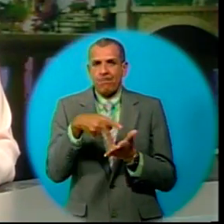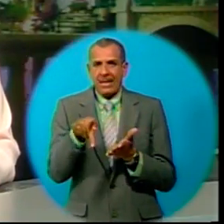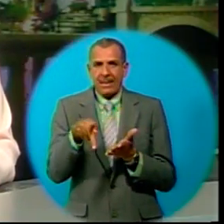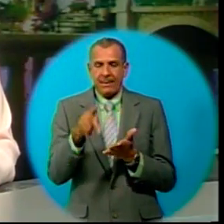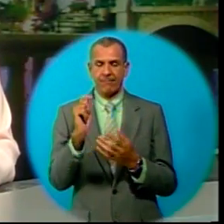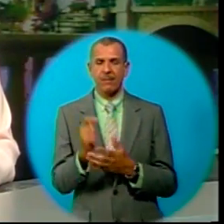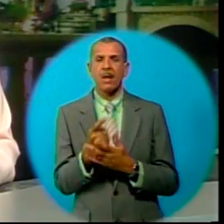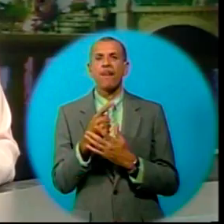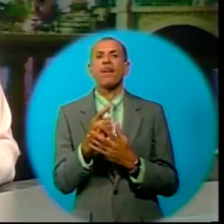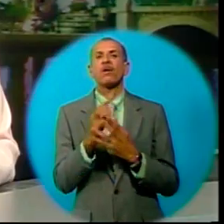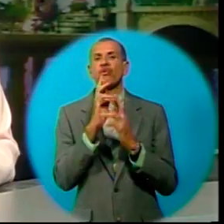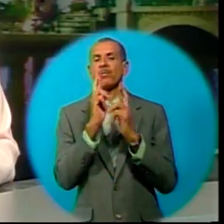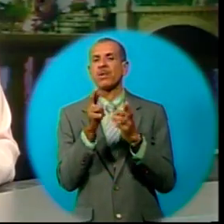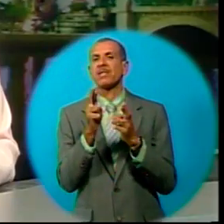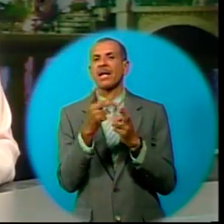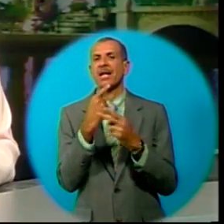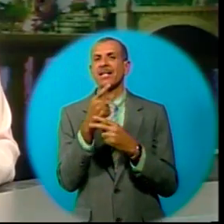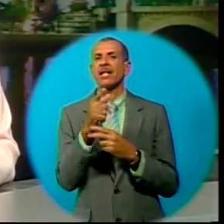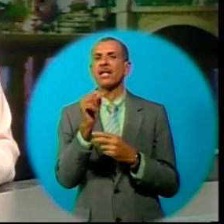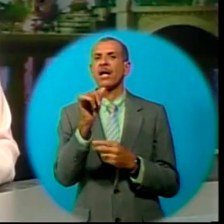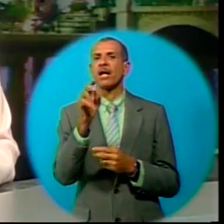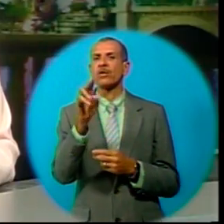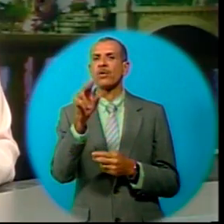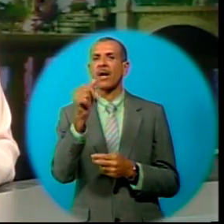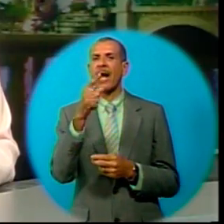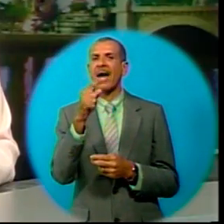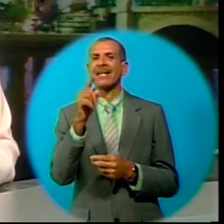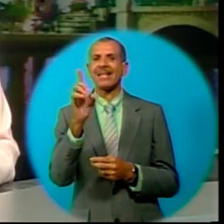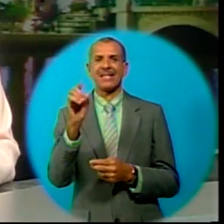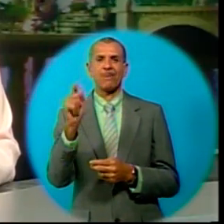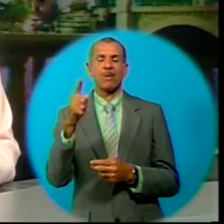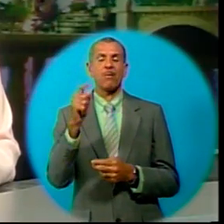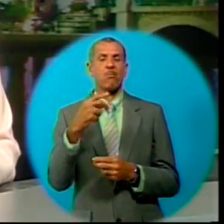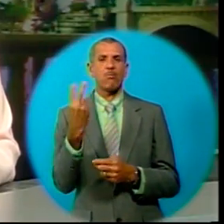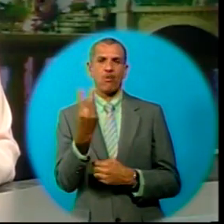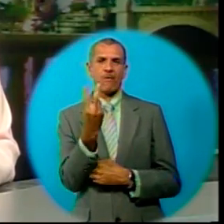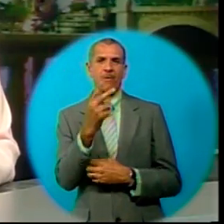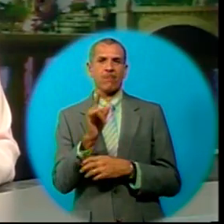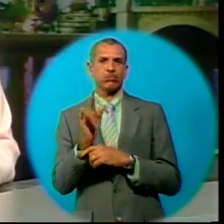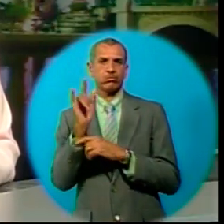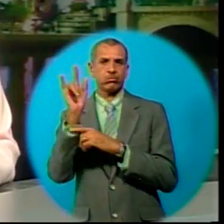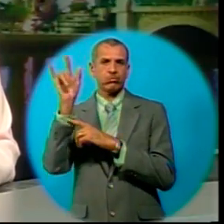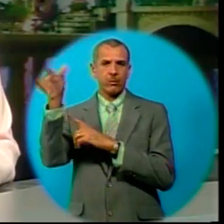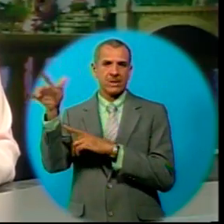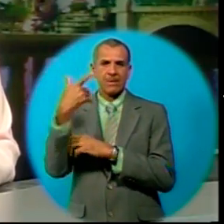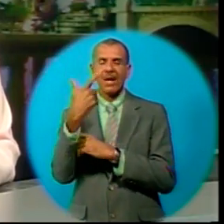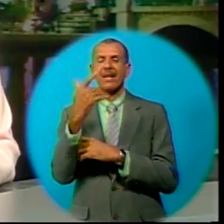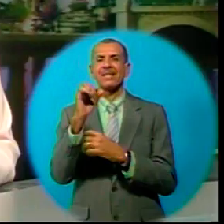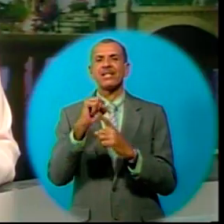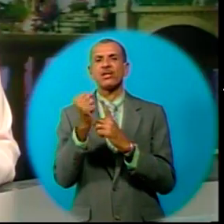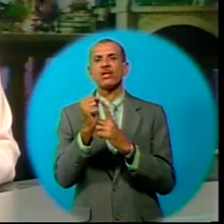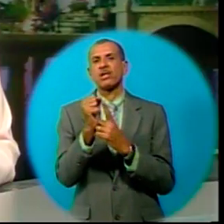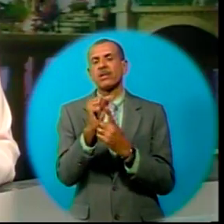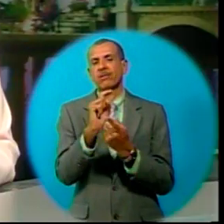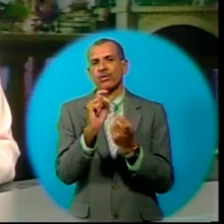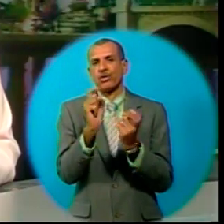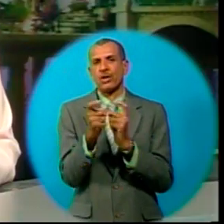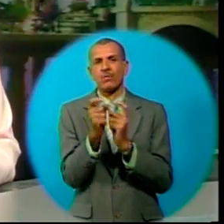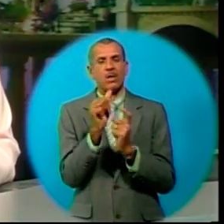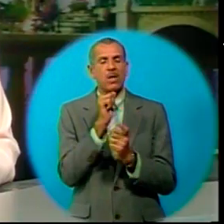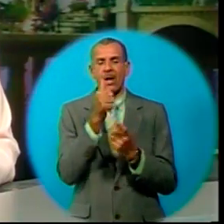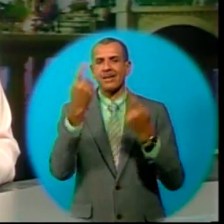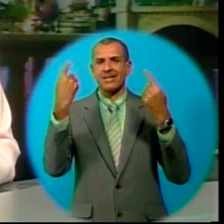Reports are that the treasurer and his deputy were both overseas, and efforts to rectify the situation then were unsuccessful.